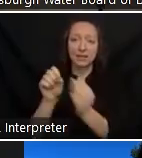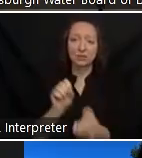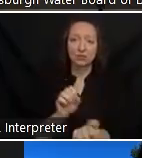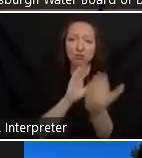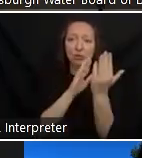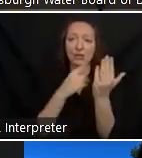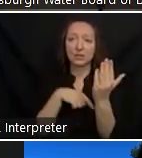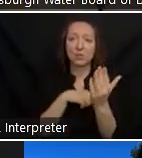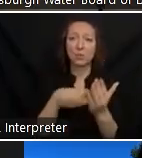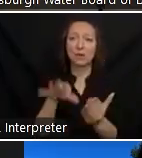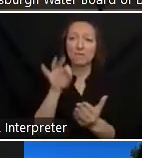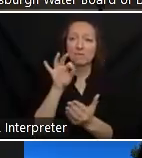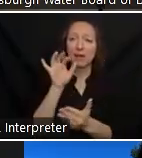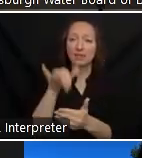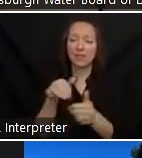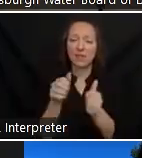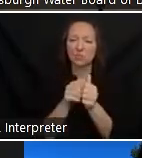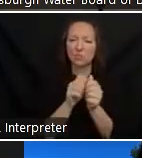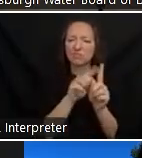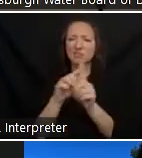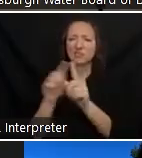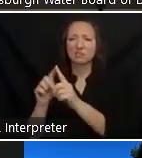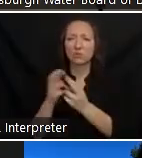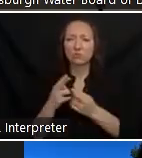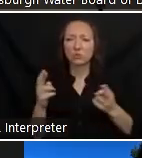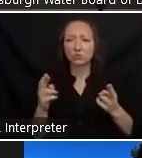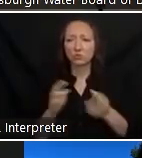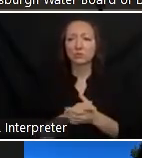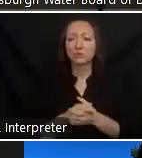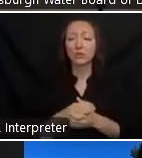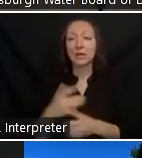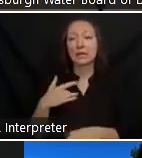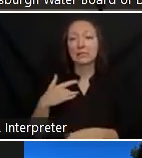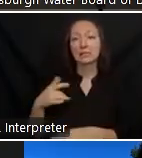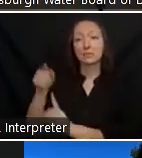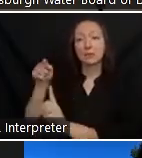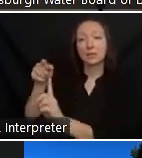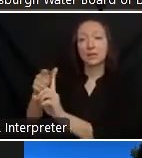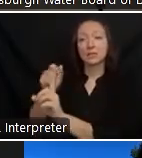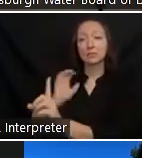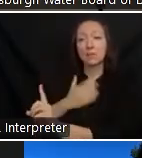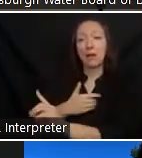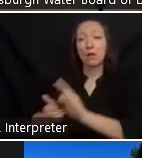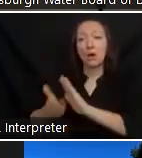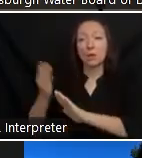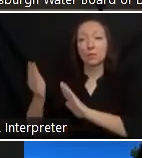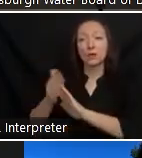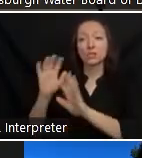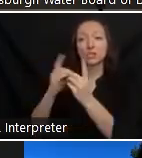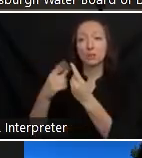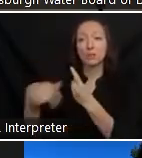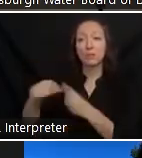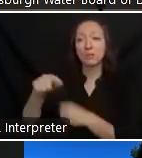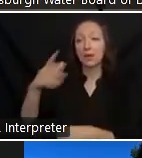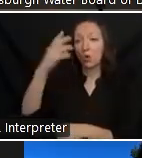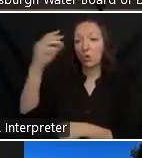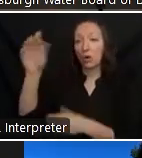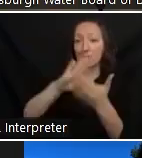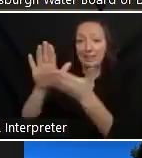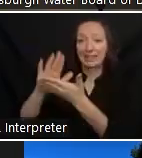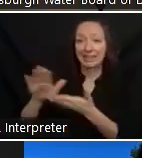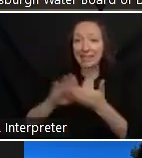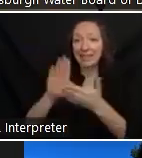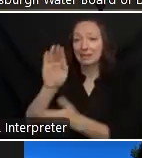a combination of sources. So often it'll come from our own operations department as they're out cleaning the basin,